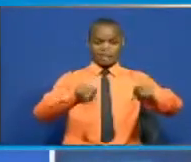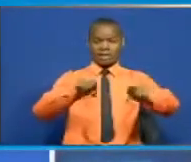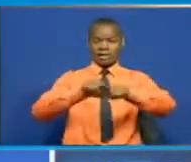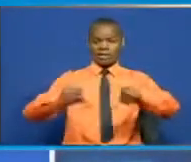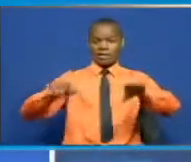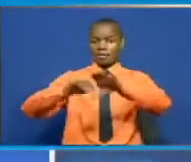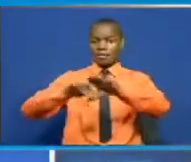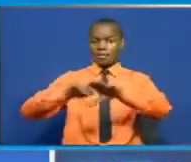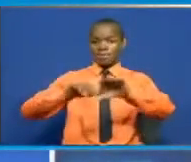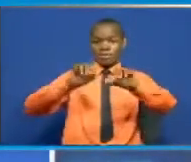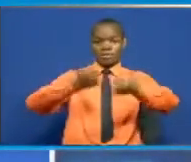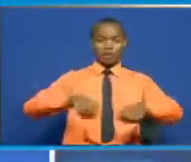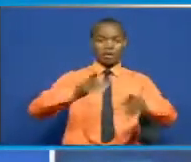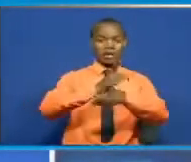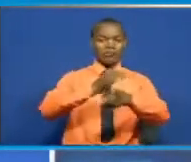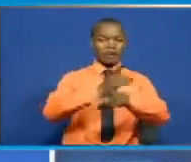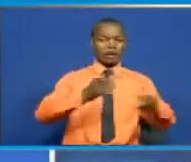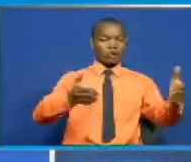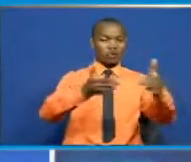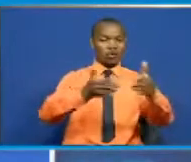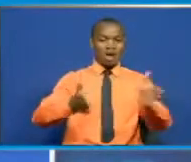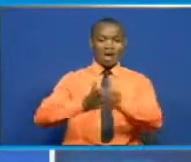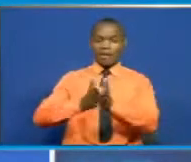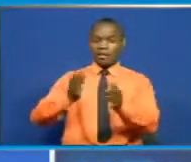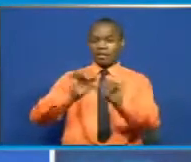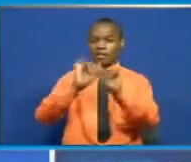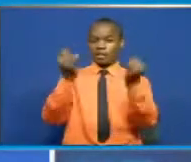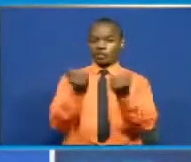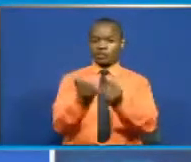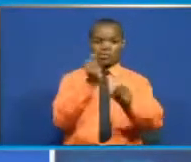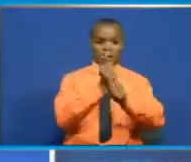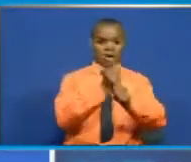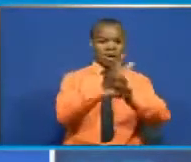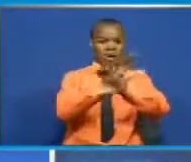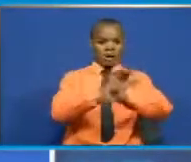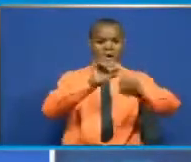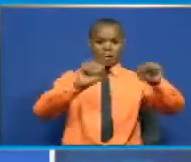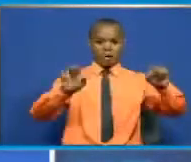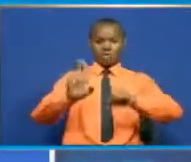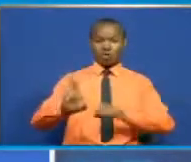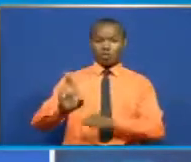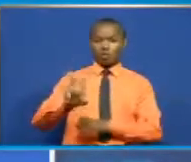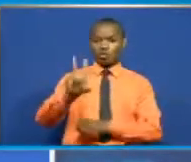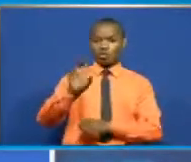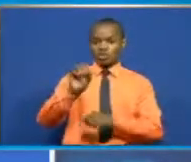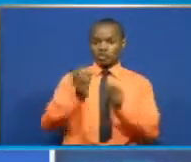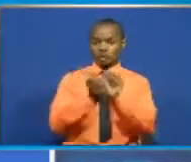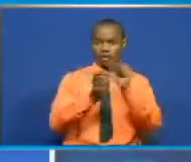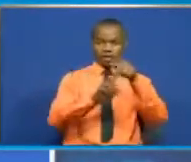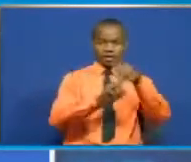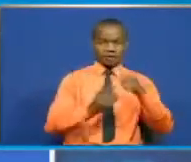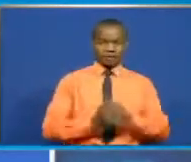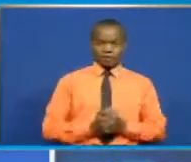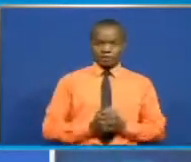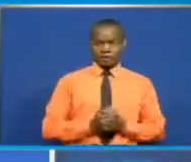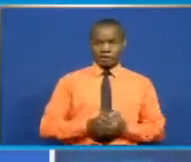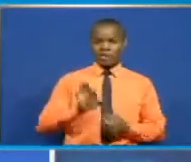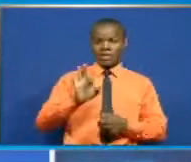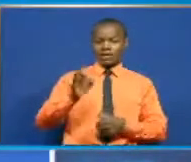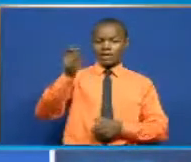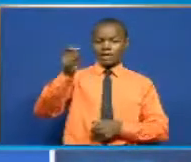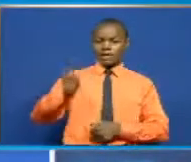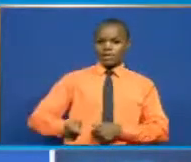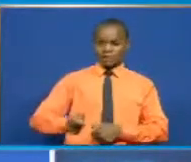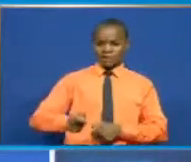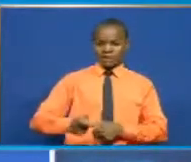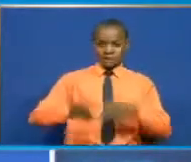to various state corporations and parastatals made by President Uhuru Kenyatta in 2016. A three-judge bench has